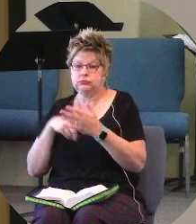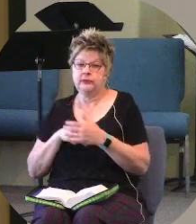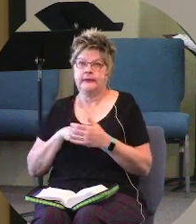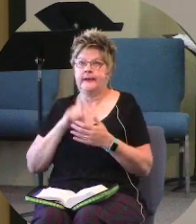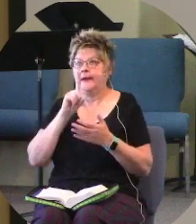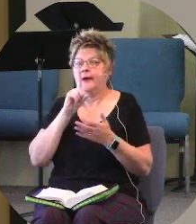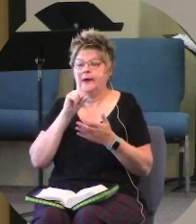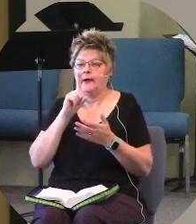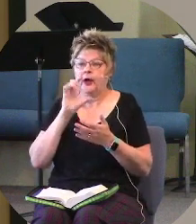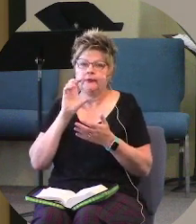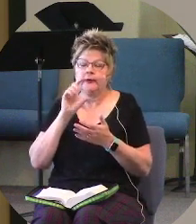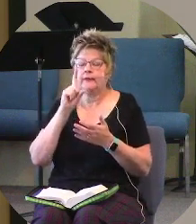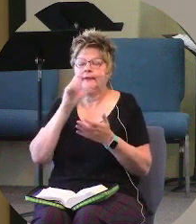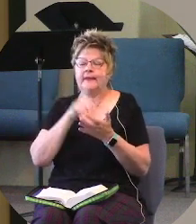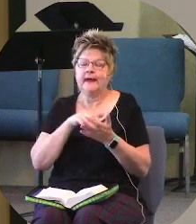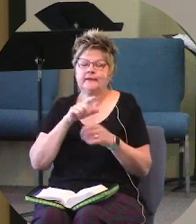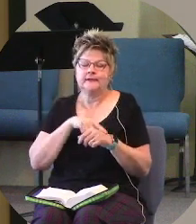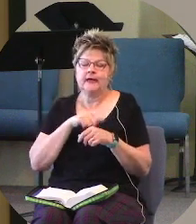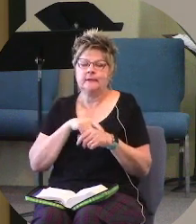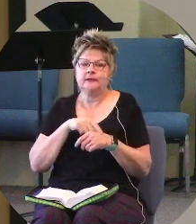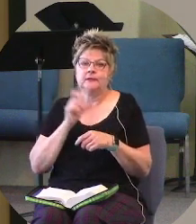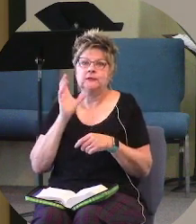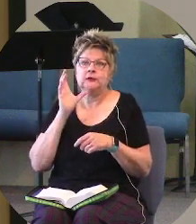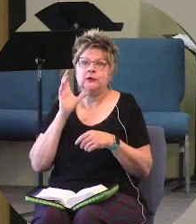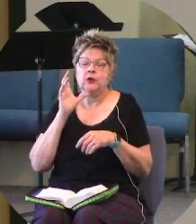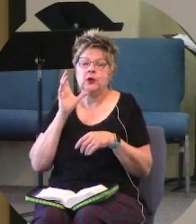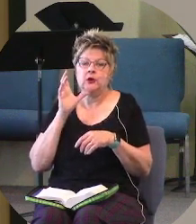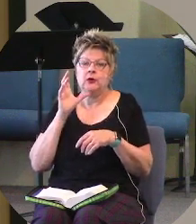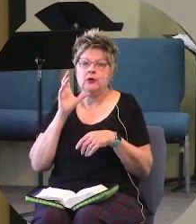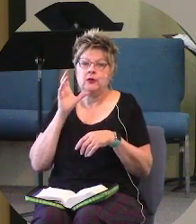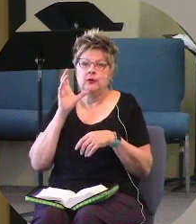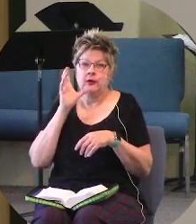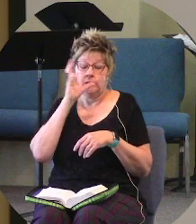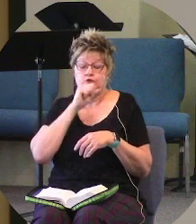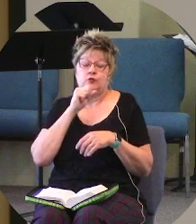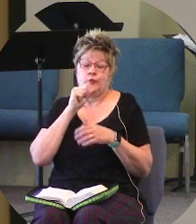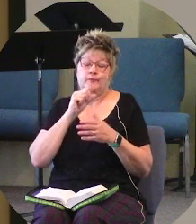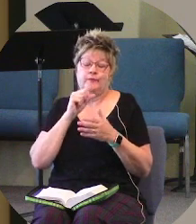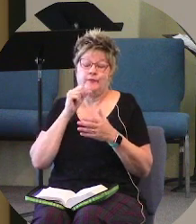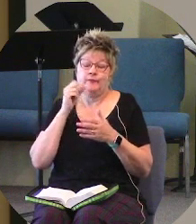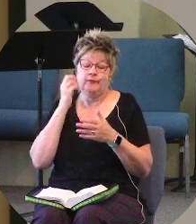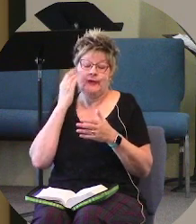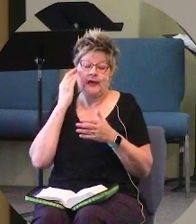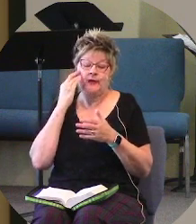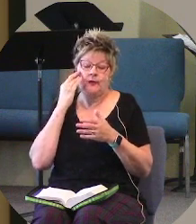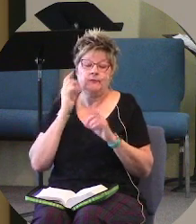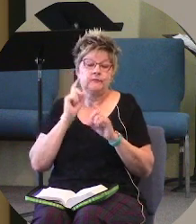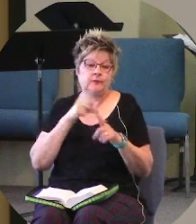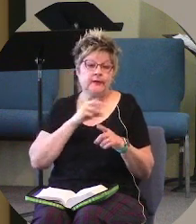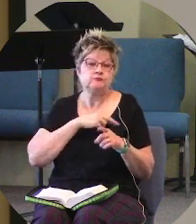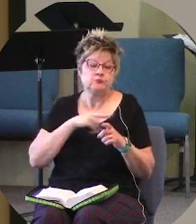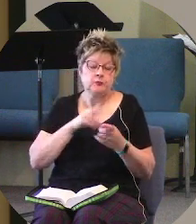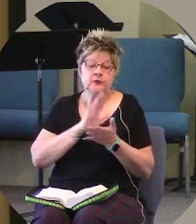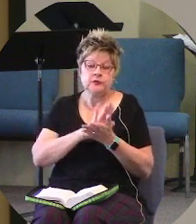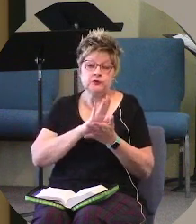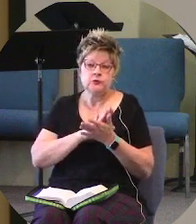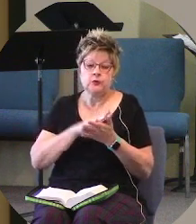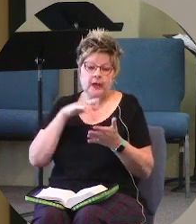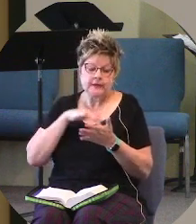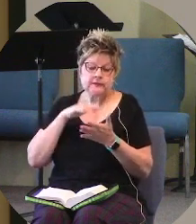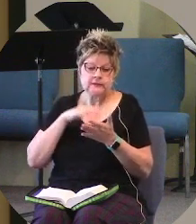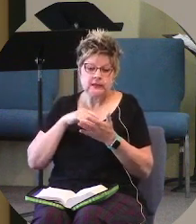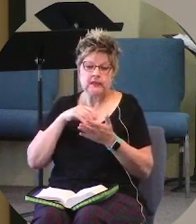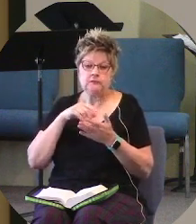and presume that I know what it says. You know, I went to seminary. I studied Greek and Hebrew and all that kind of